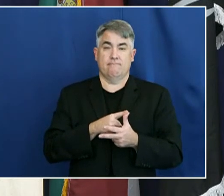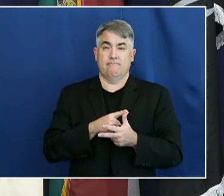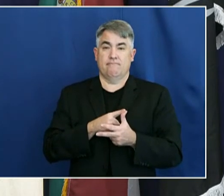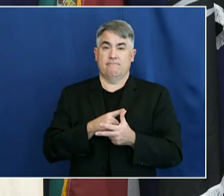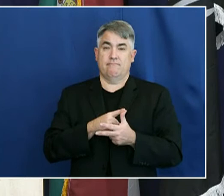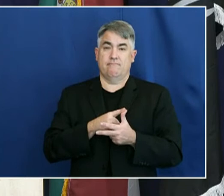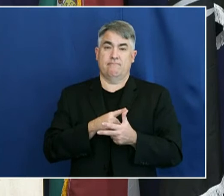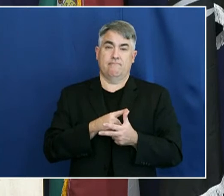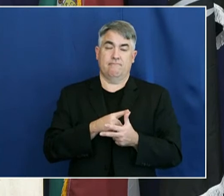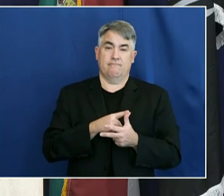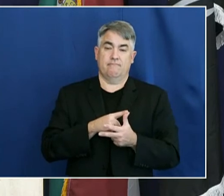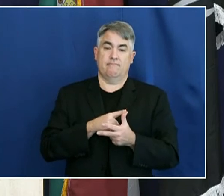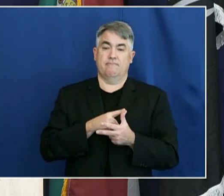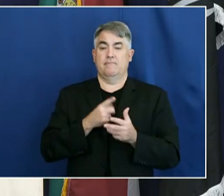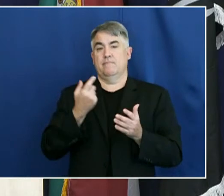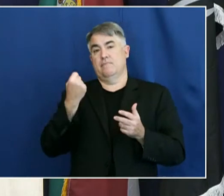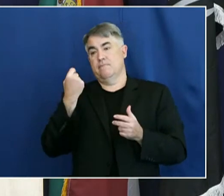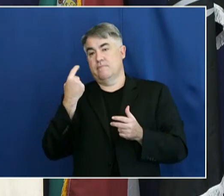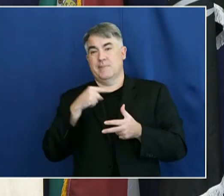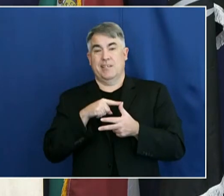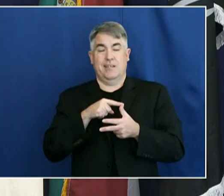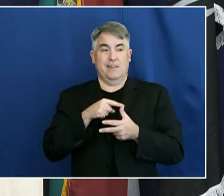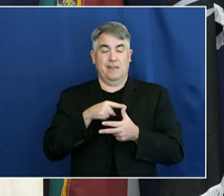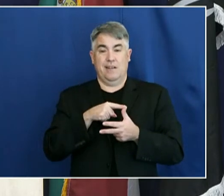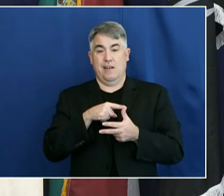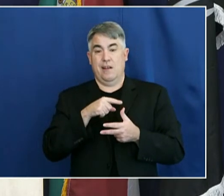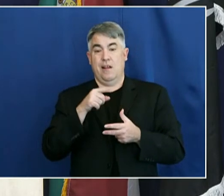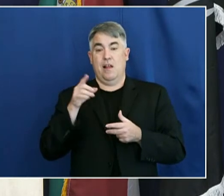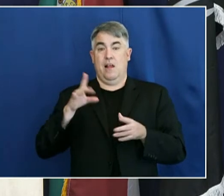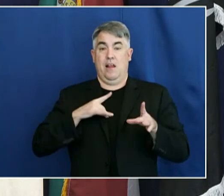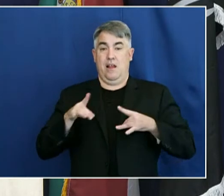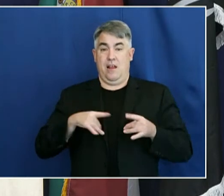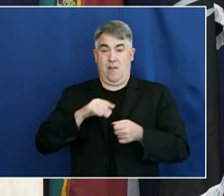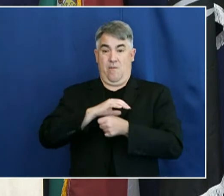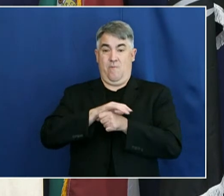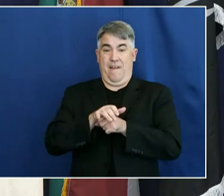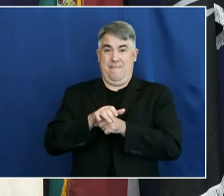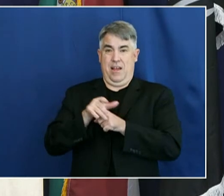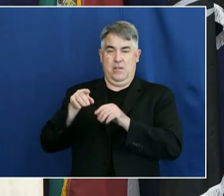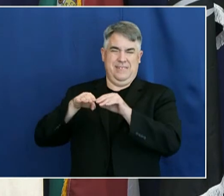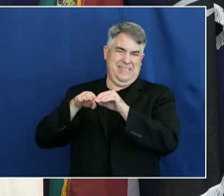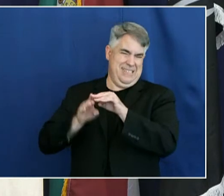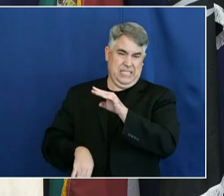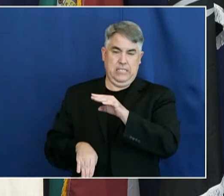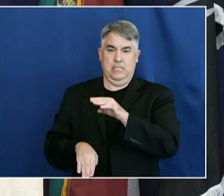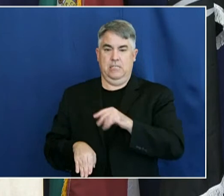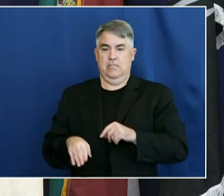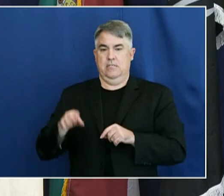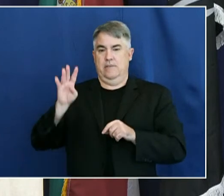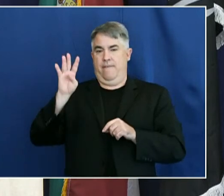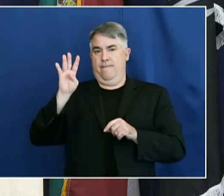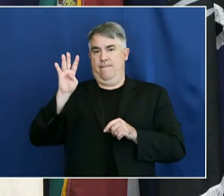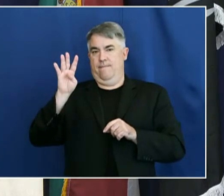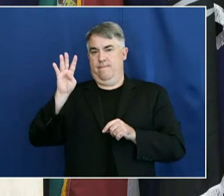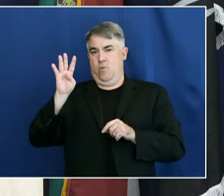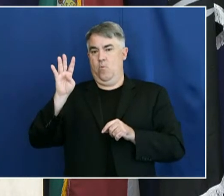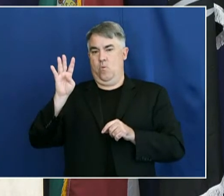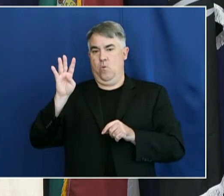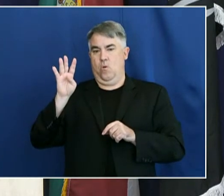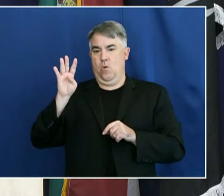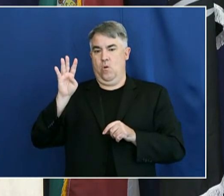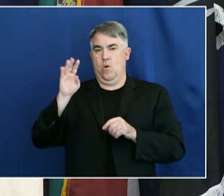structure. That would require us to have our case rate under 4 for 2 consecutive weeks. And although we